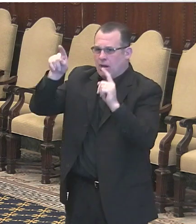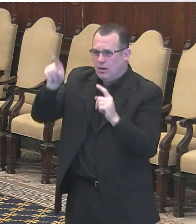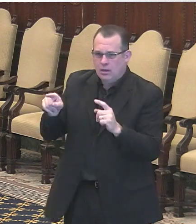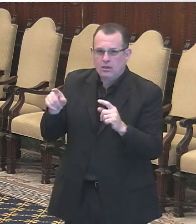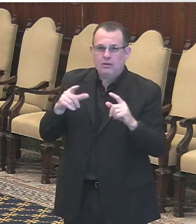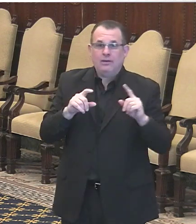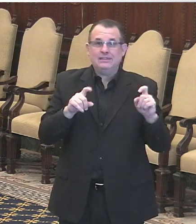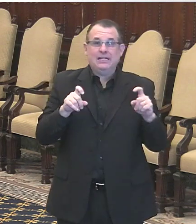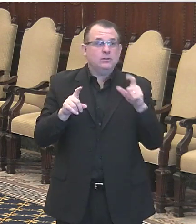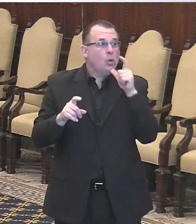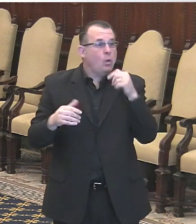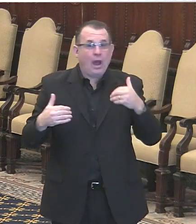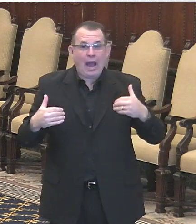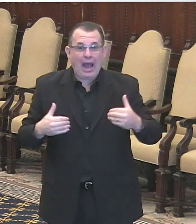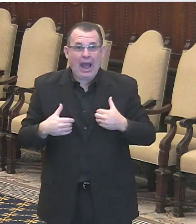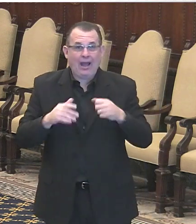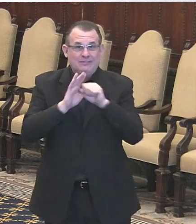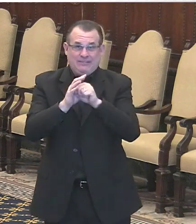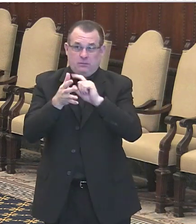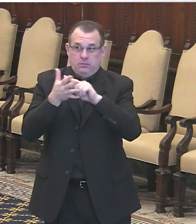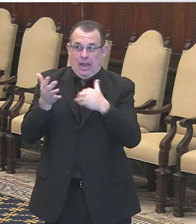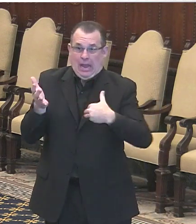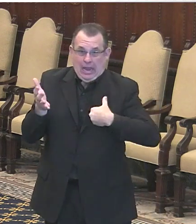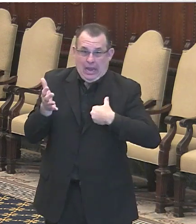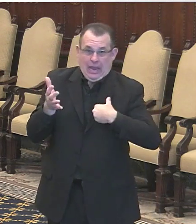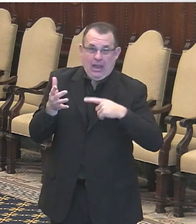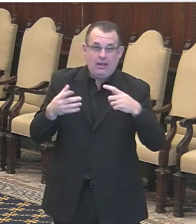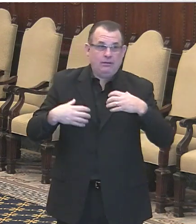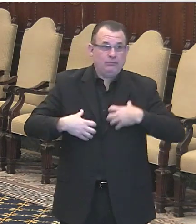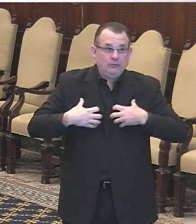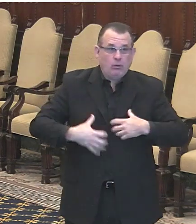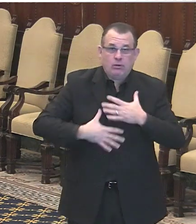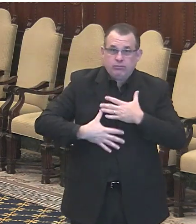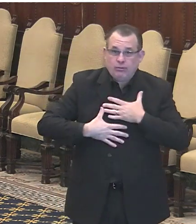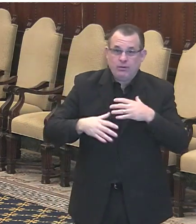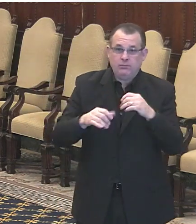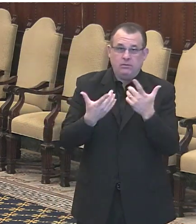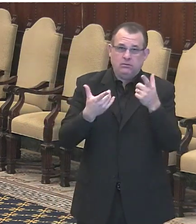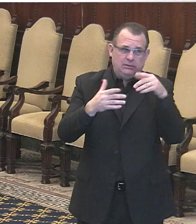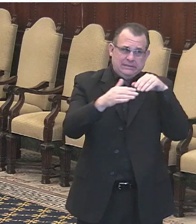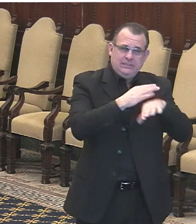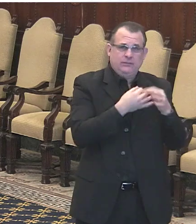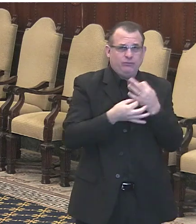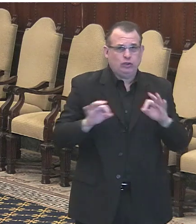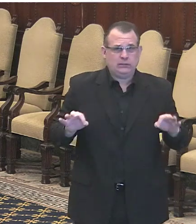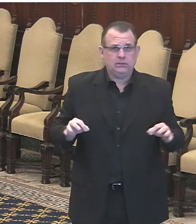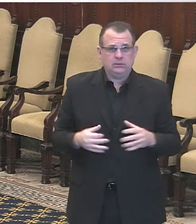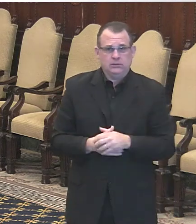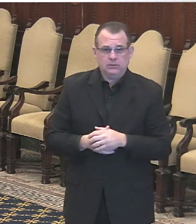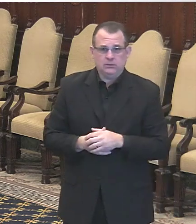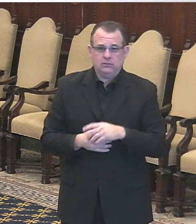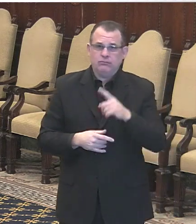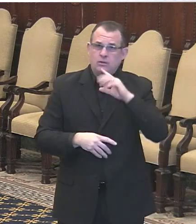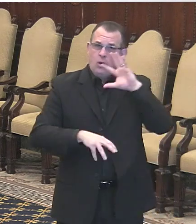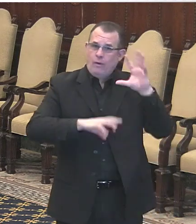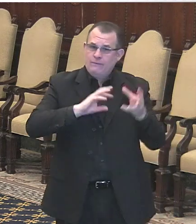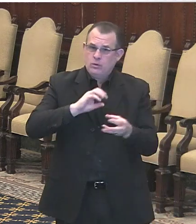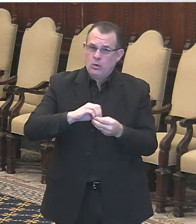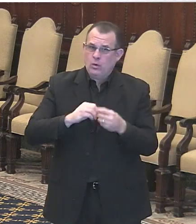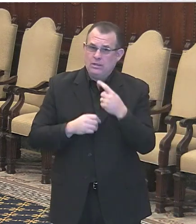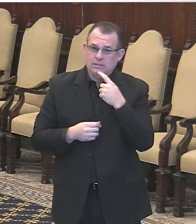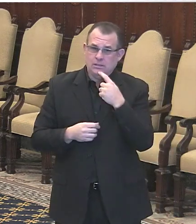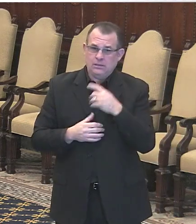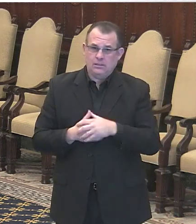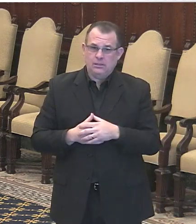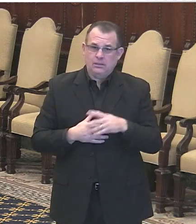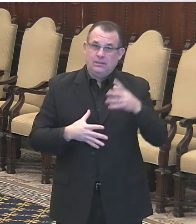has symptoms of a respiratory infection. Just go in and you can get a test for free. Overall, I would say we're, as I said, clearly making progress